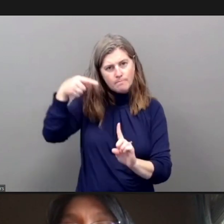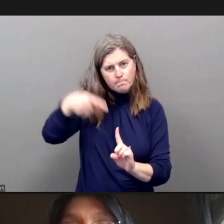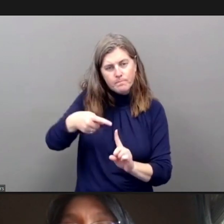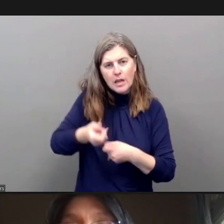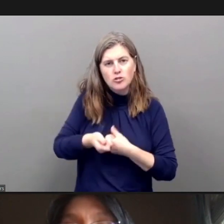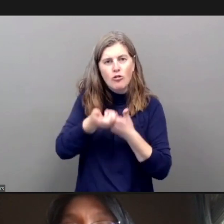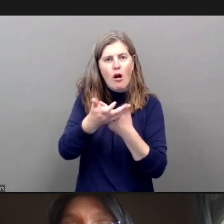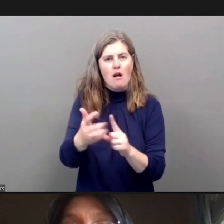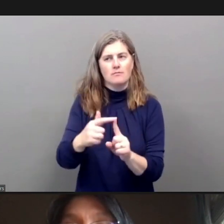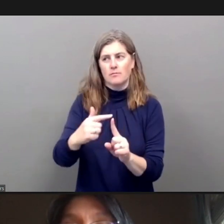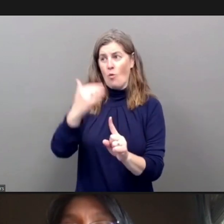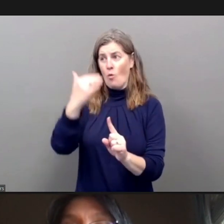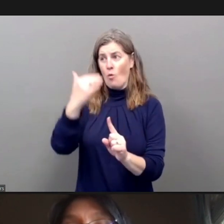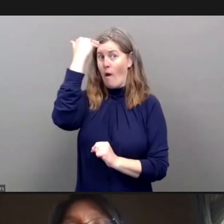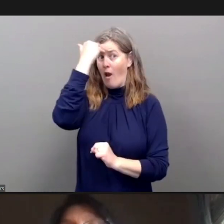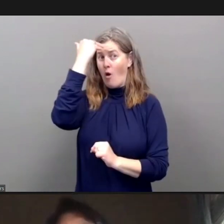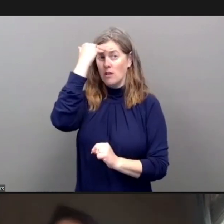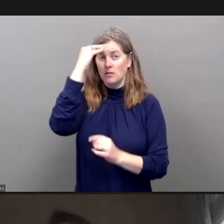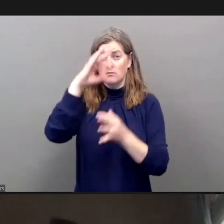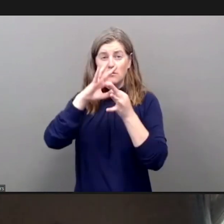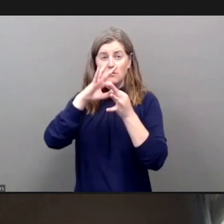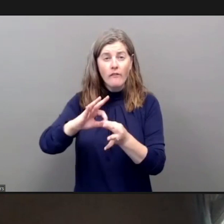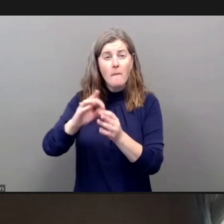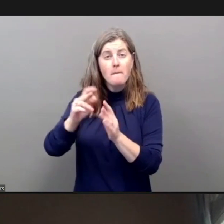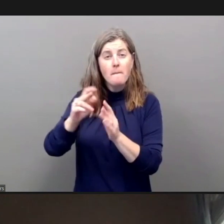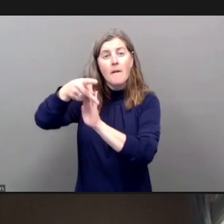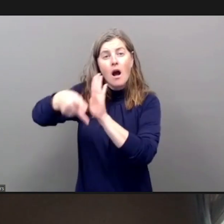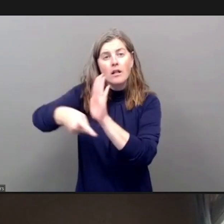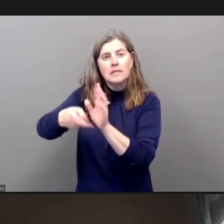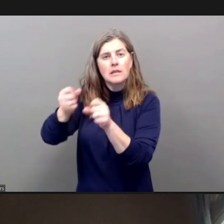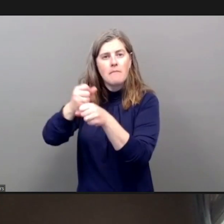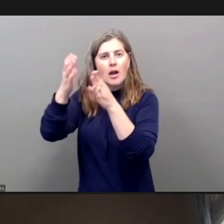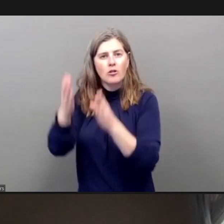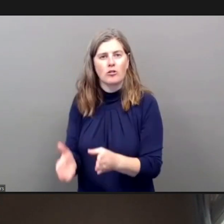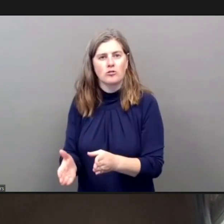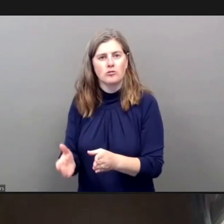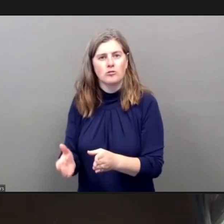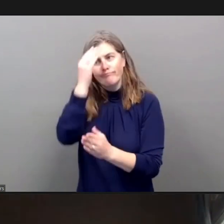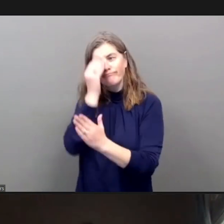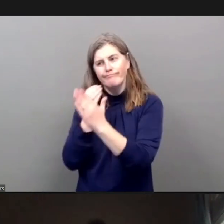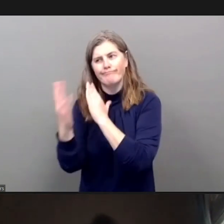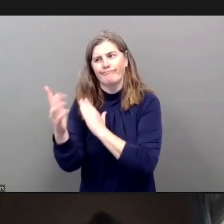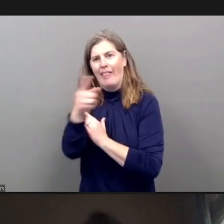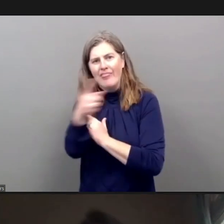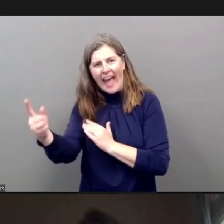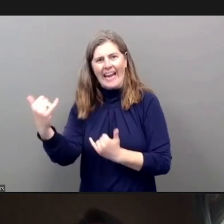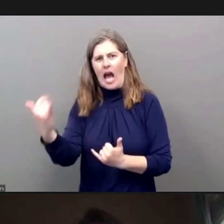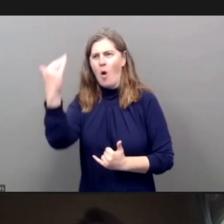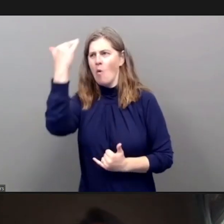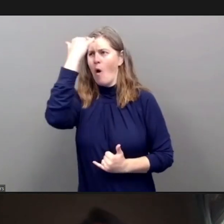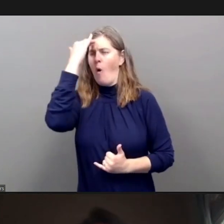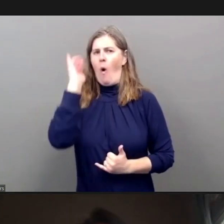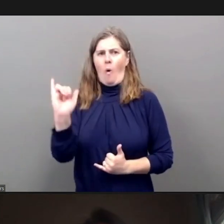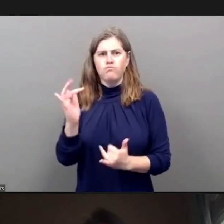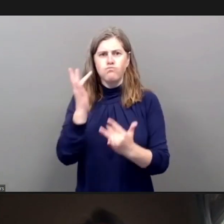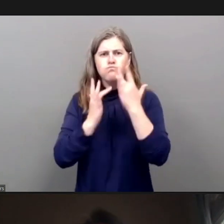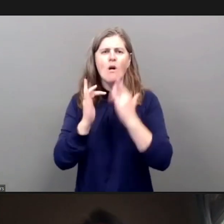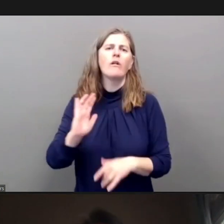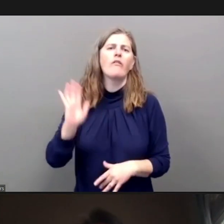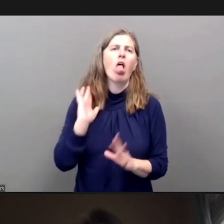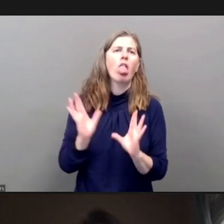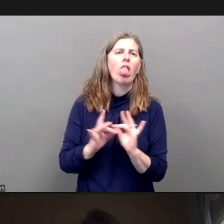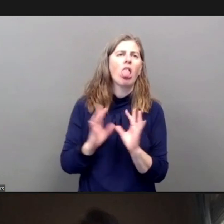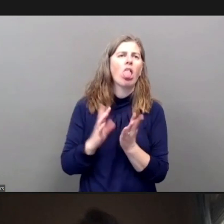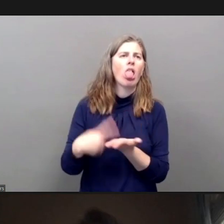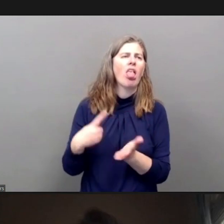the awareness of policymakers of these shortages. I think we used to talk about them, and we don't have